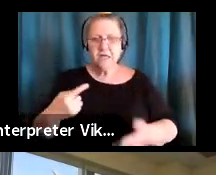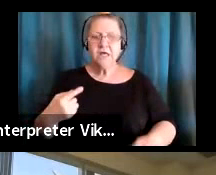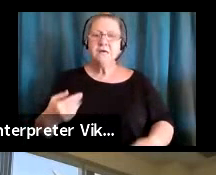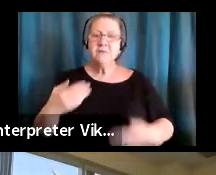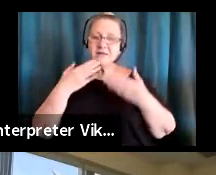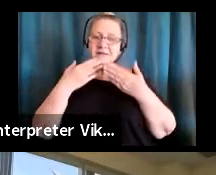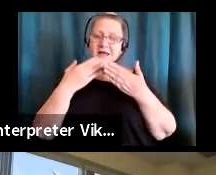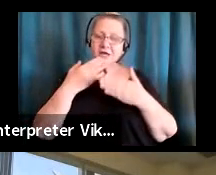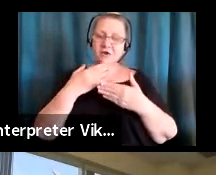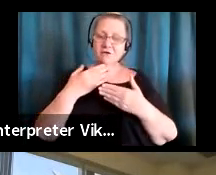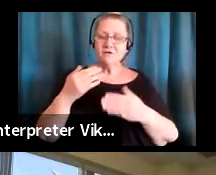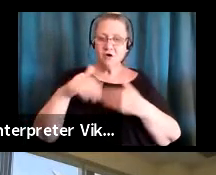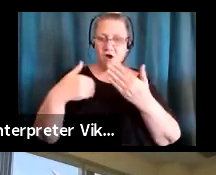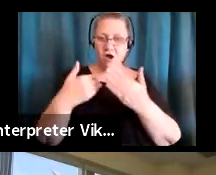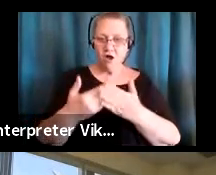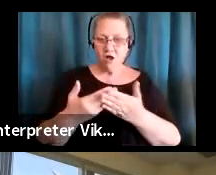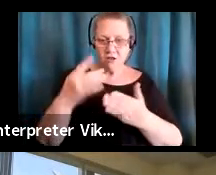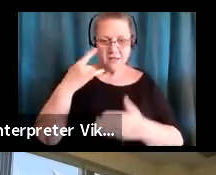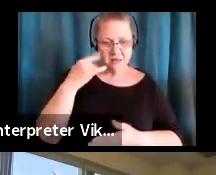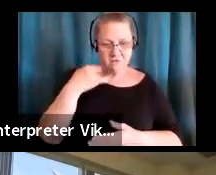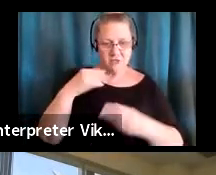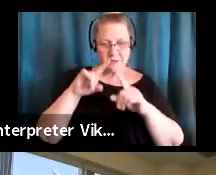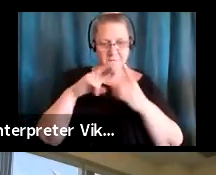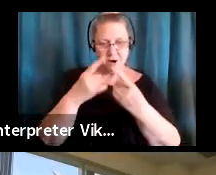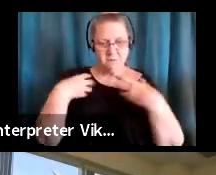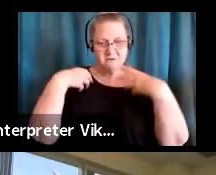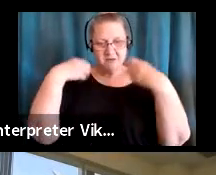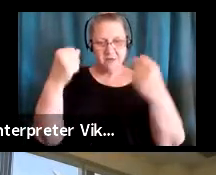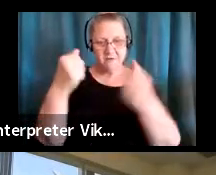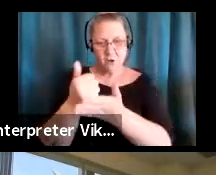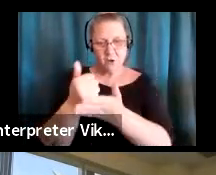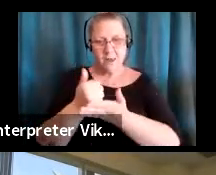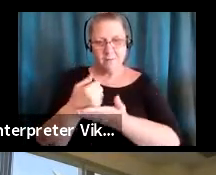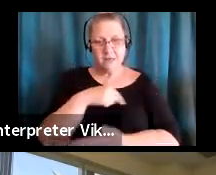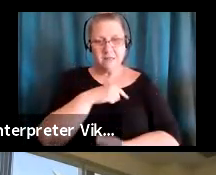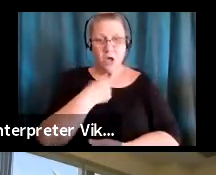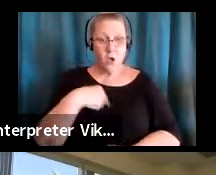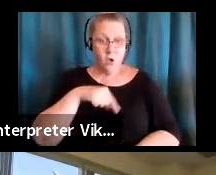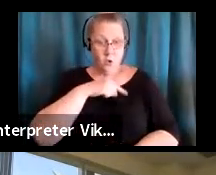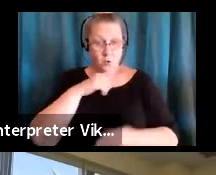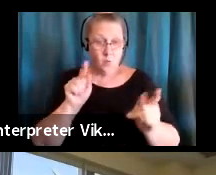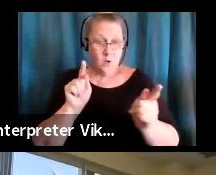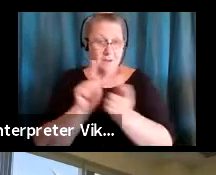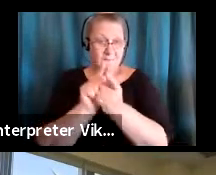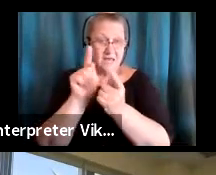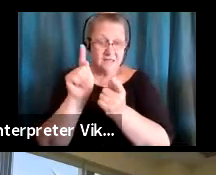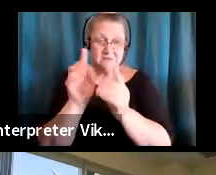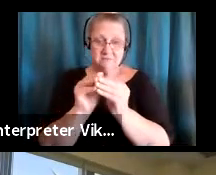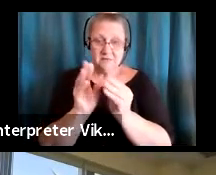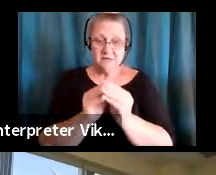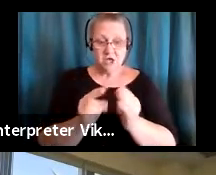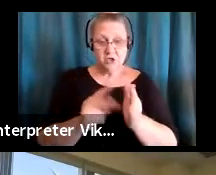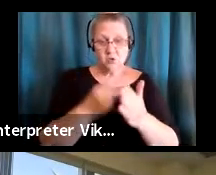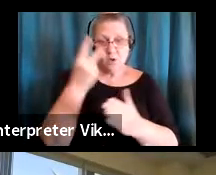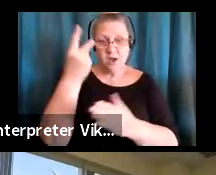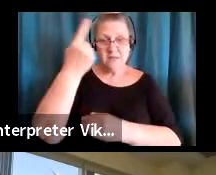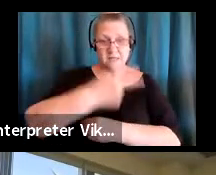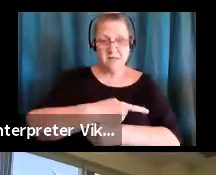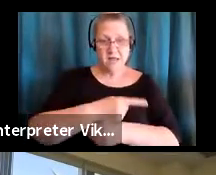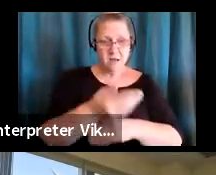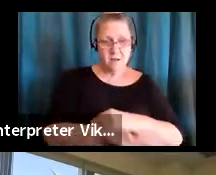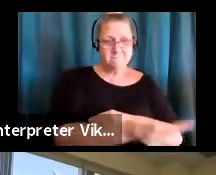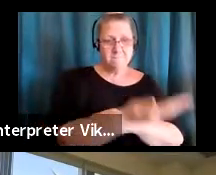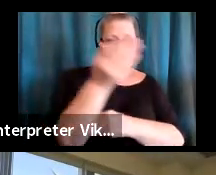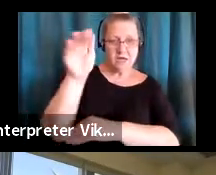in making sure that we are keeping up on that data. We actually meet twice a day to talk about, first in the morning and in the afternoon, to just